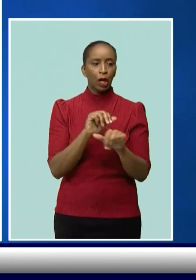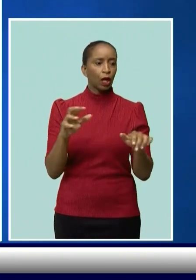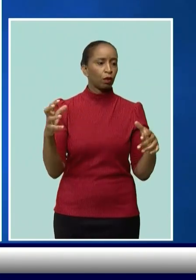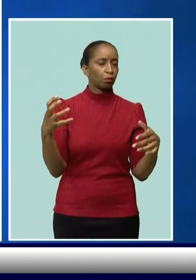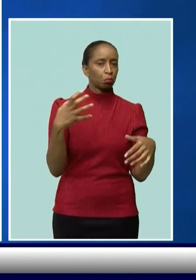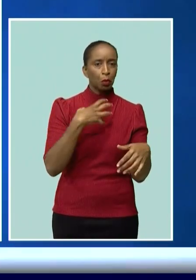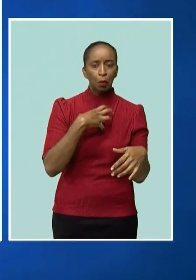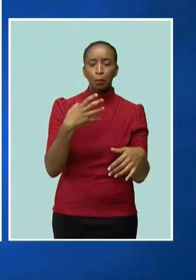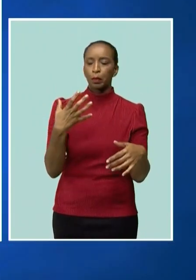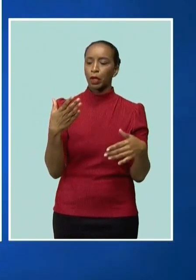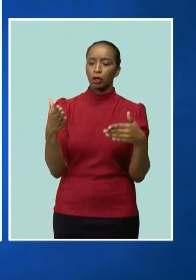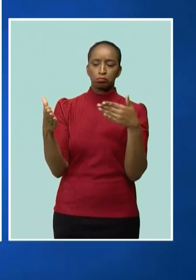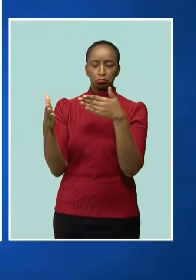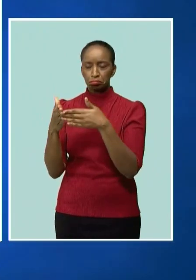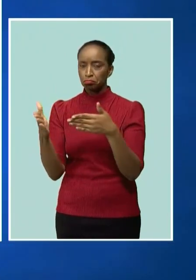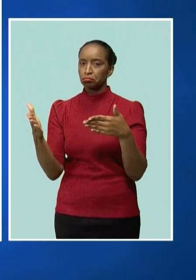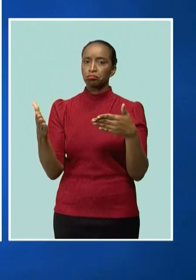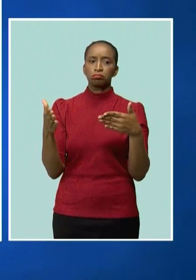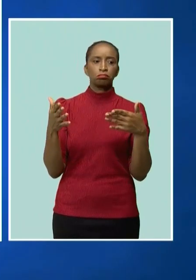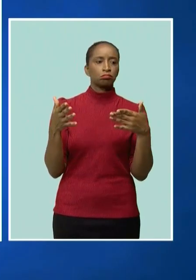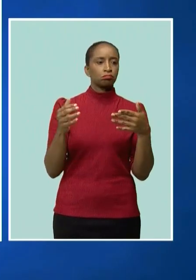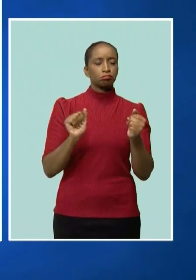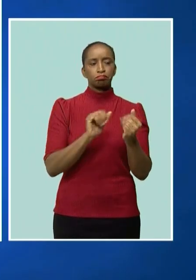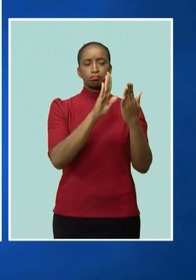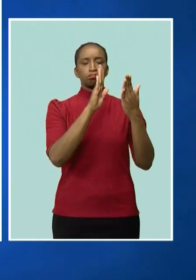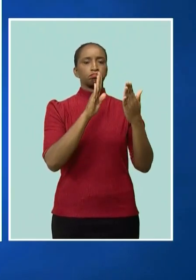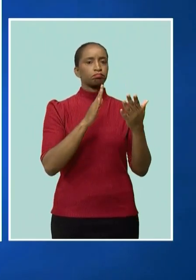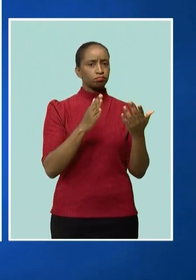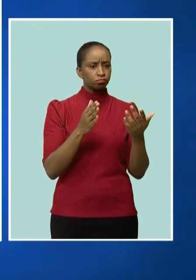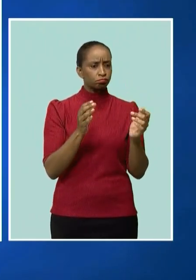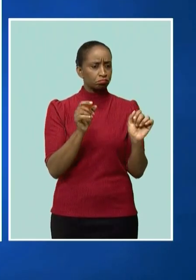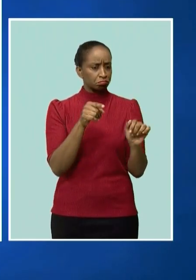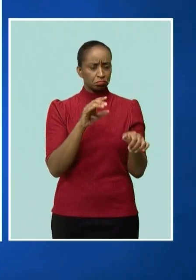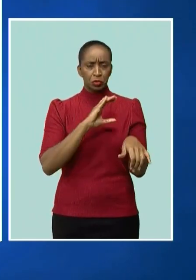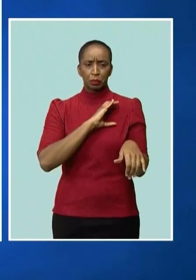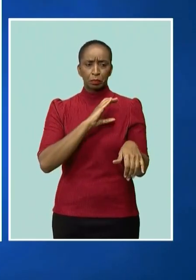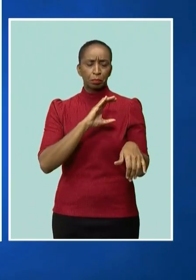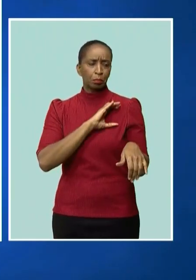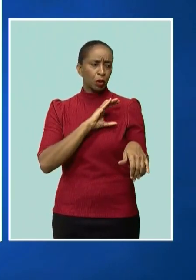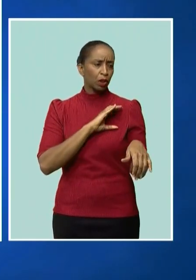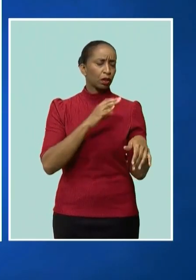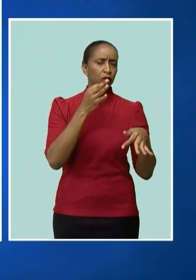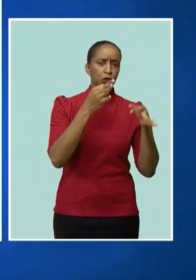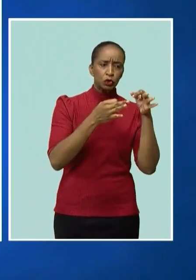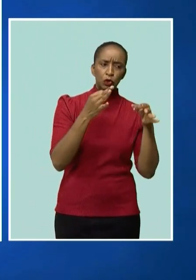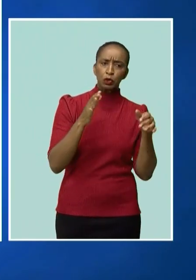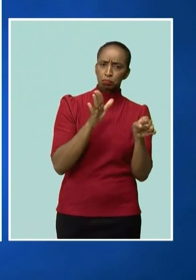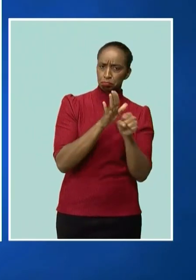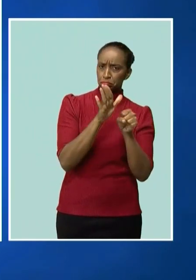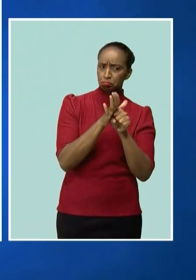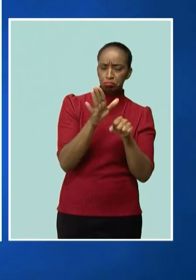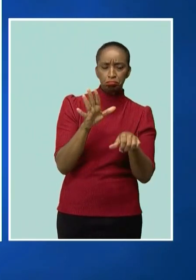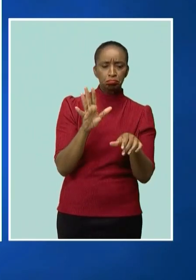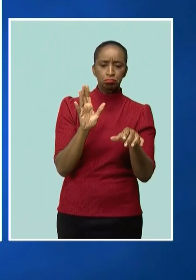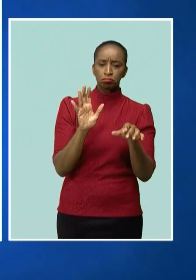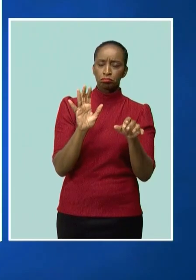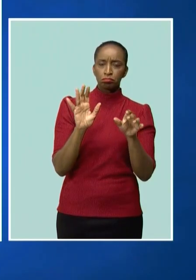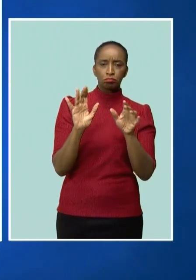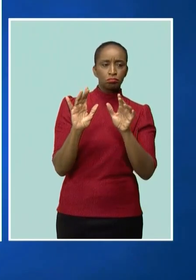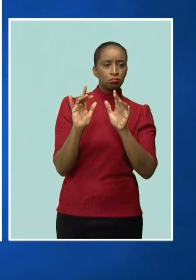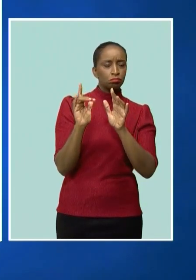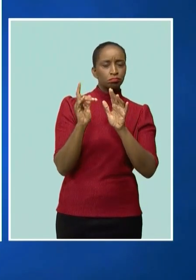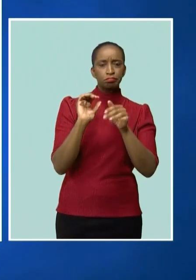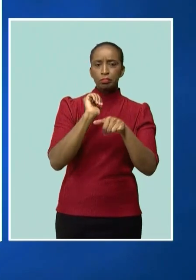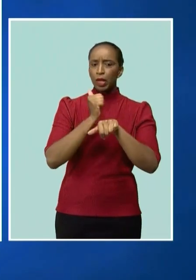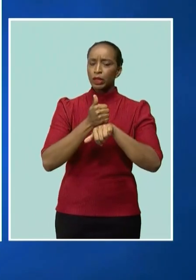more resources now than they ever had. It will take a while to get through the backlog, but concerted efforts are